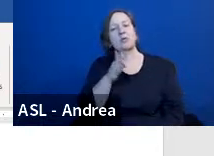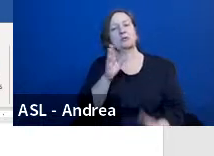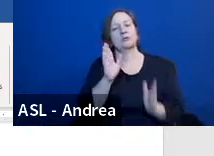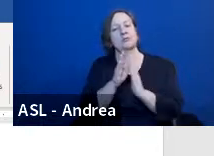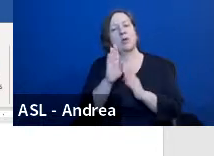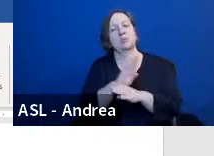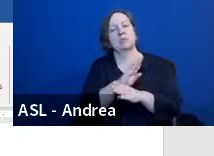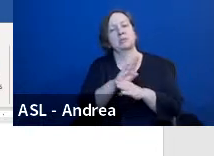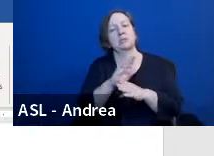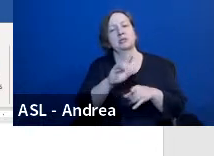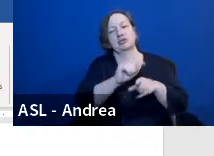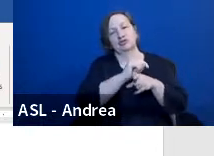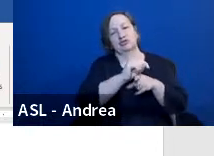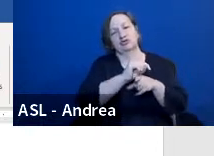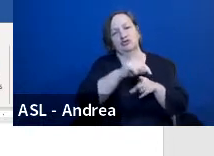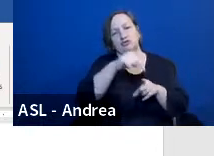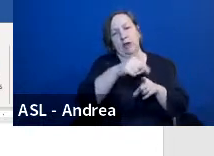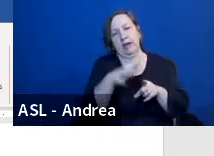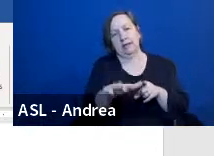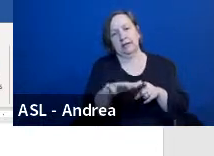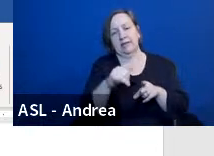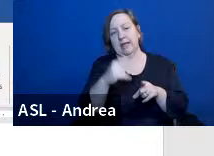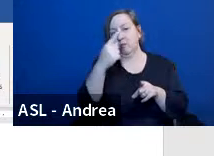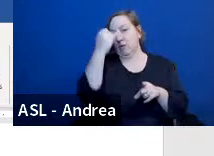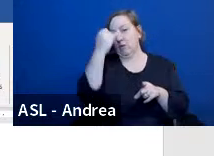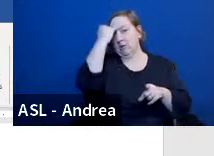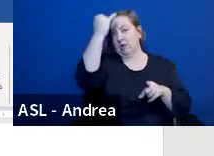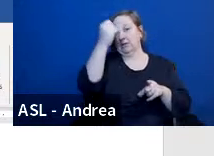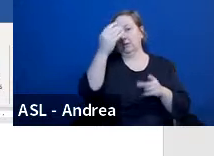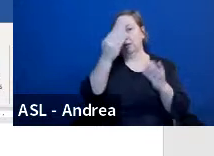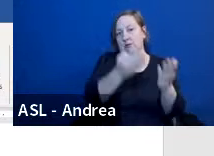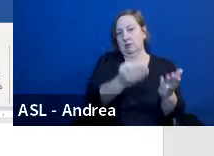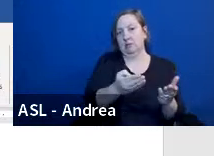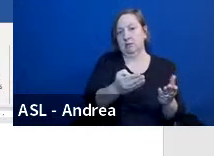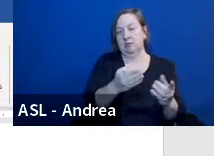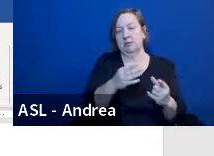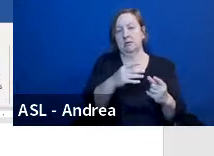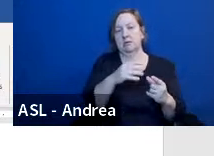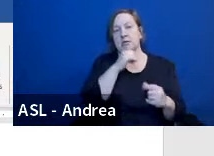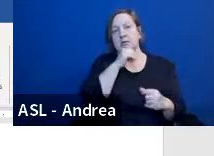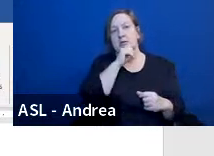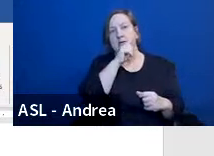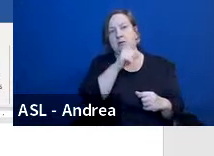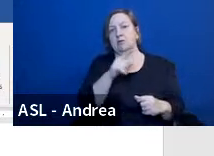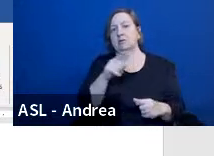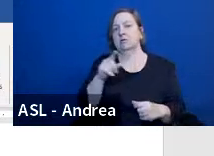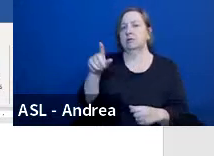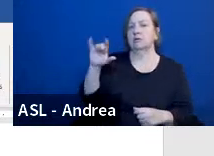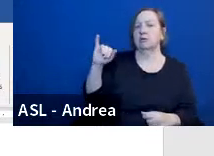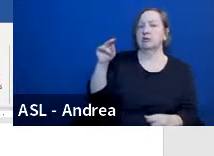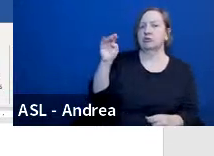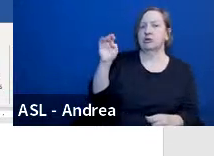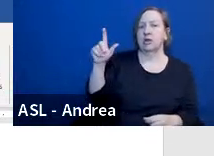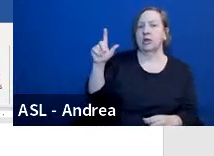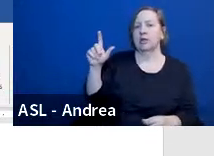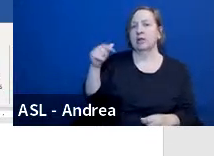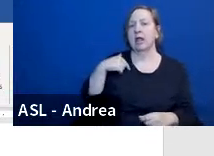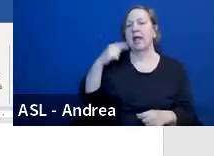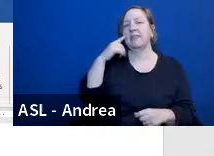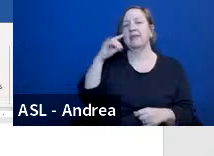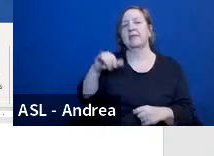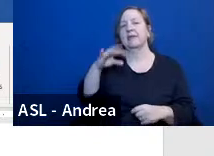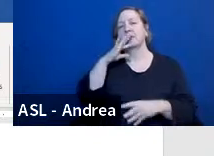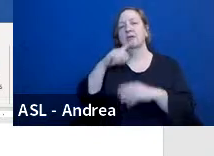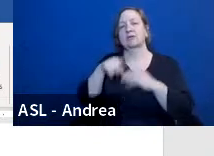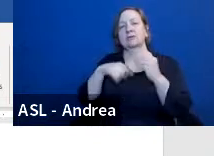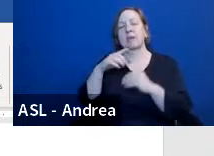trained was an idea that was floated. Not sure. I can chime in. I think that probably speaks to sort of the